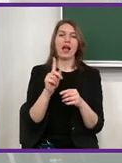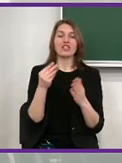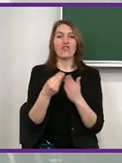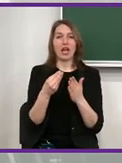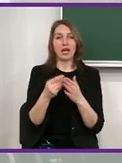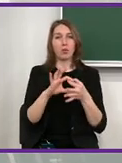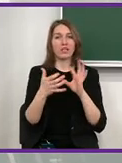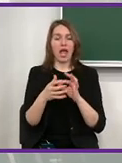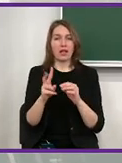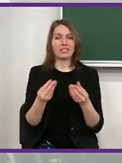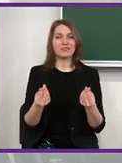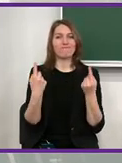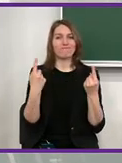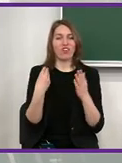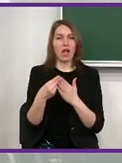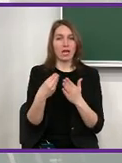chains.